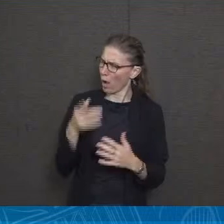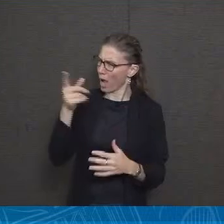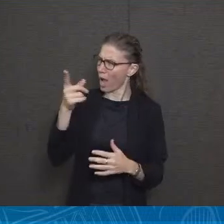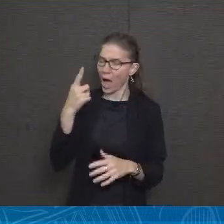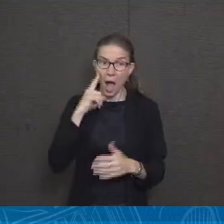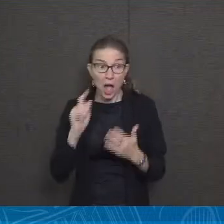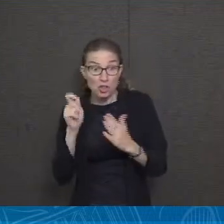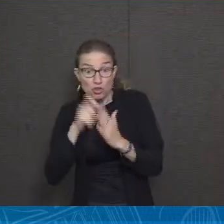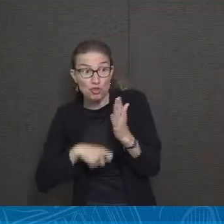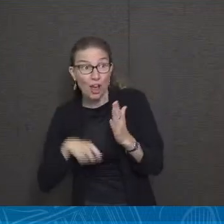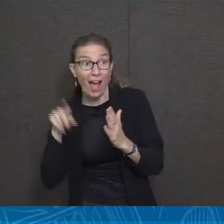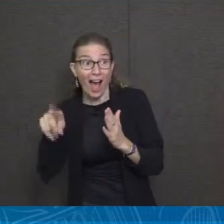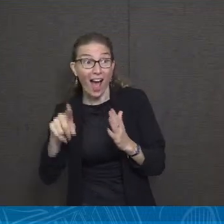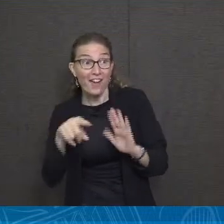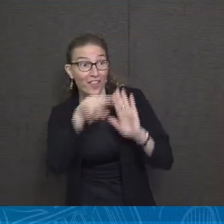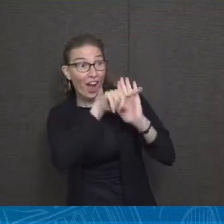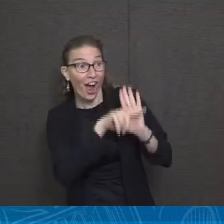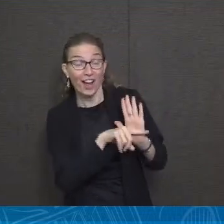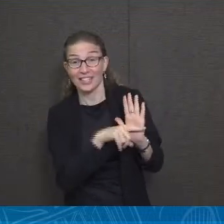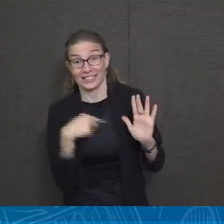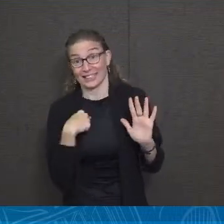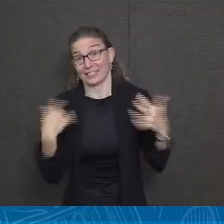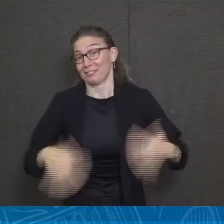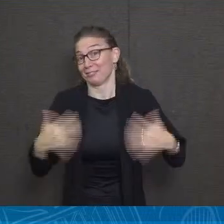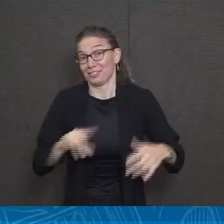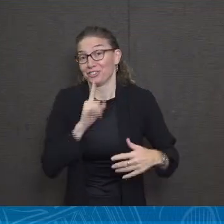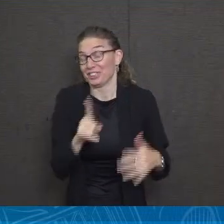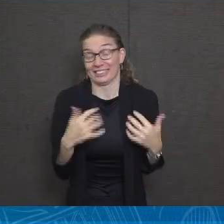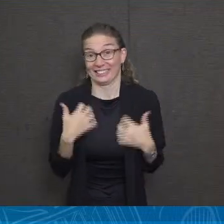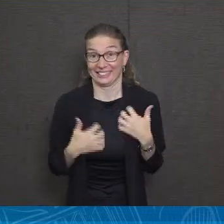incredibly exciting. Thank you.